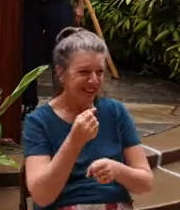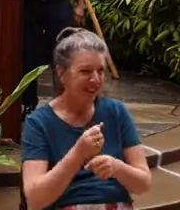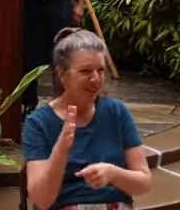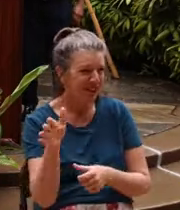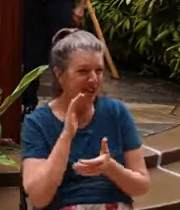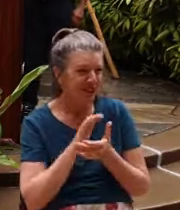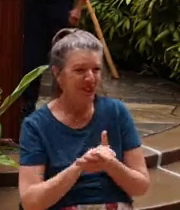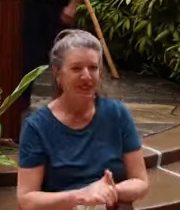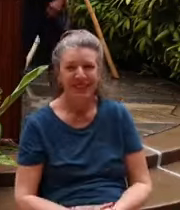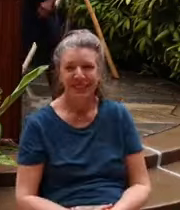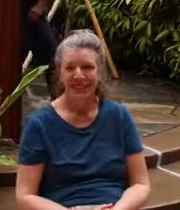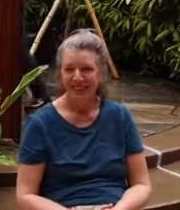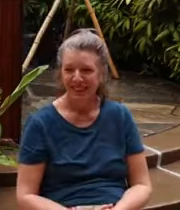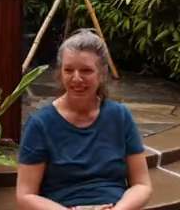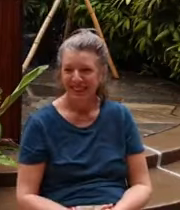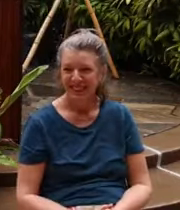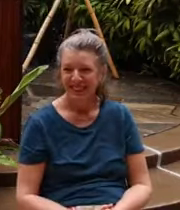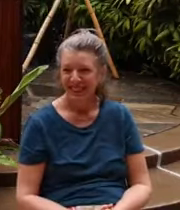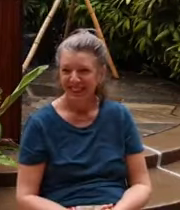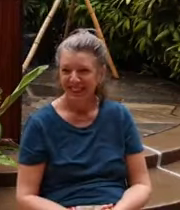Got it. Yeah, thank you.